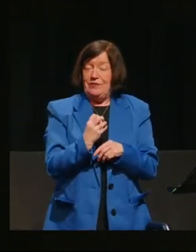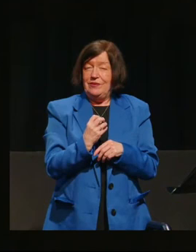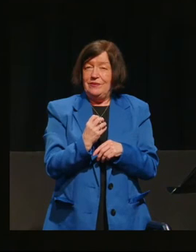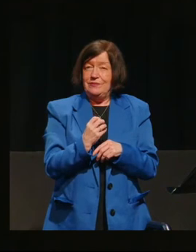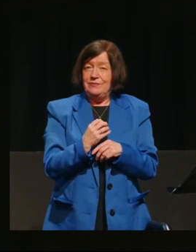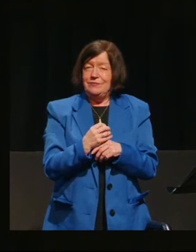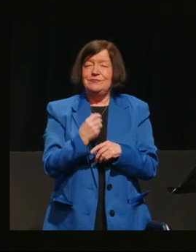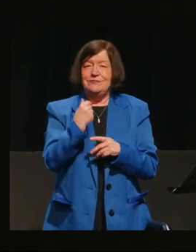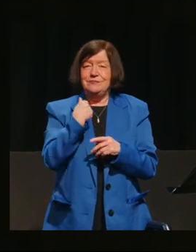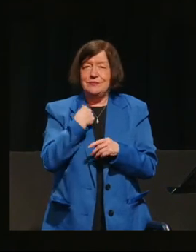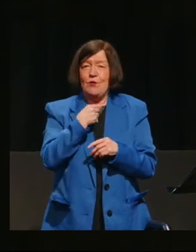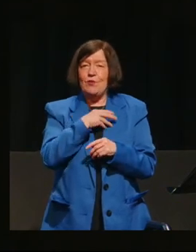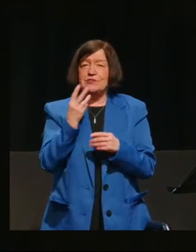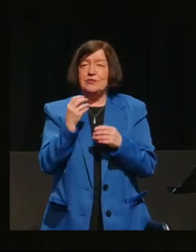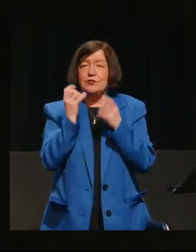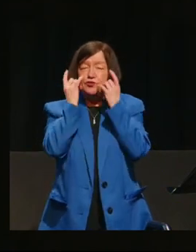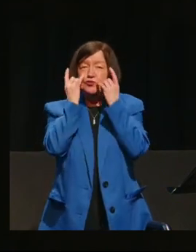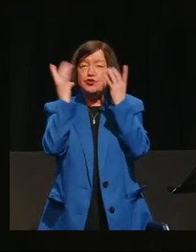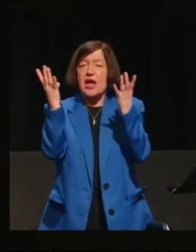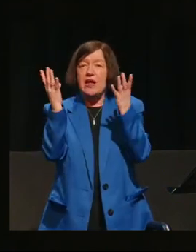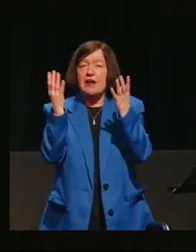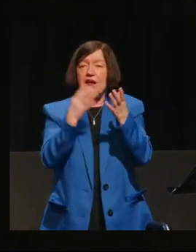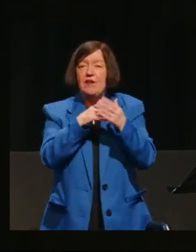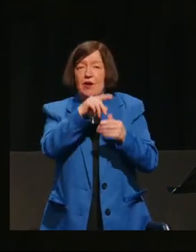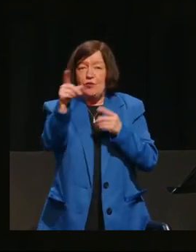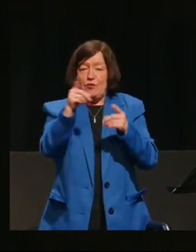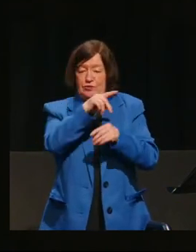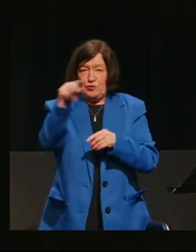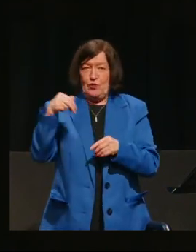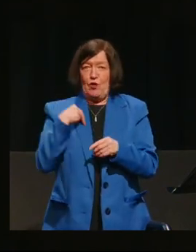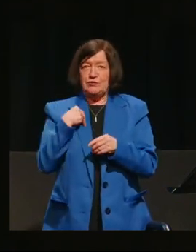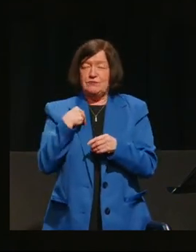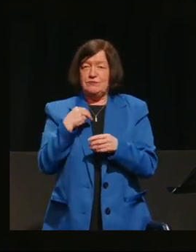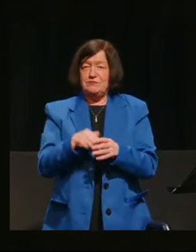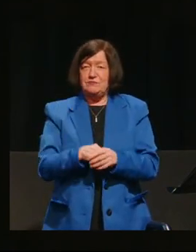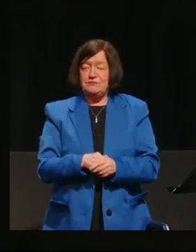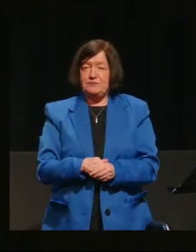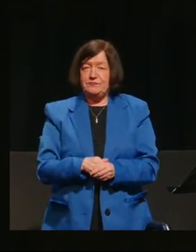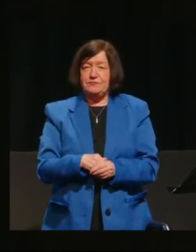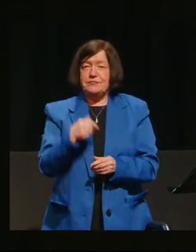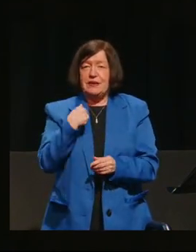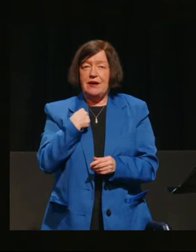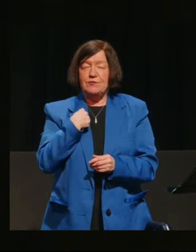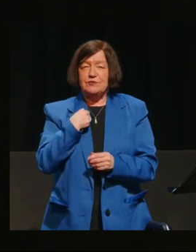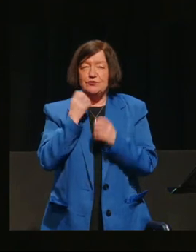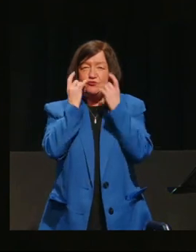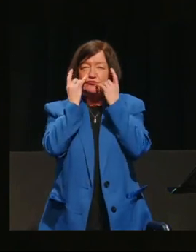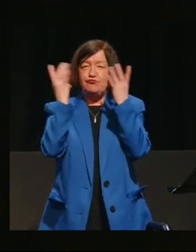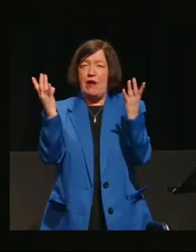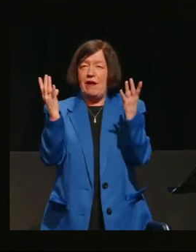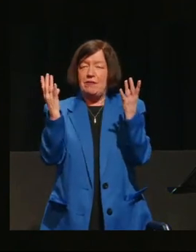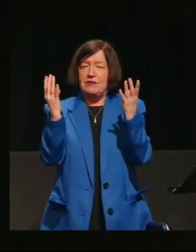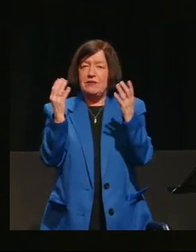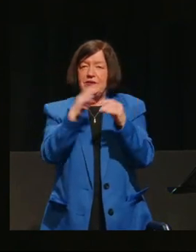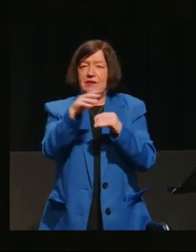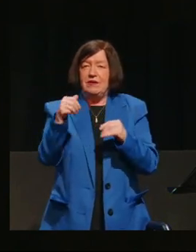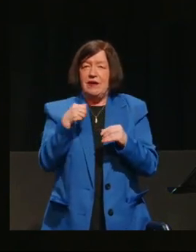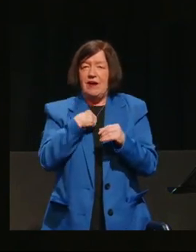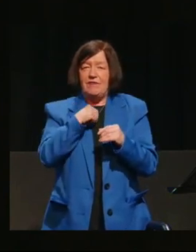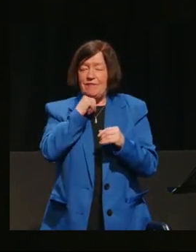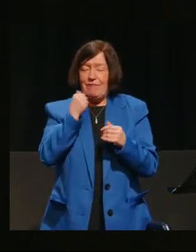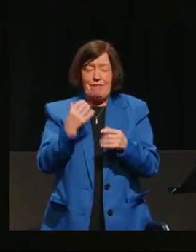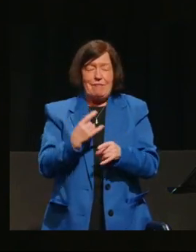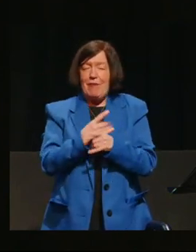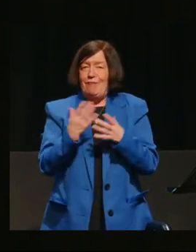but because I was ashamed of what they were doing to us. I was ashamed of our